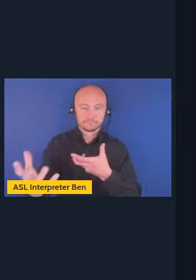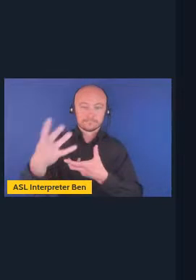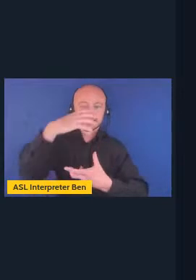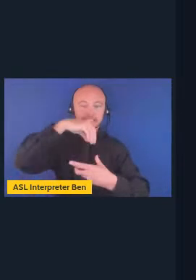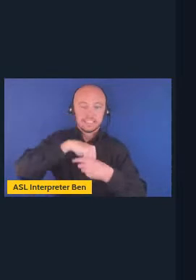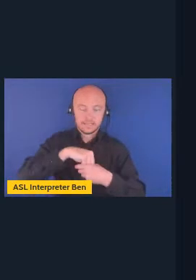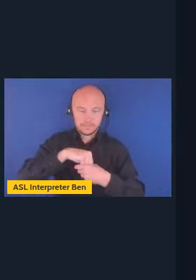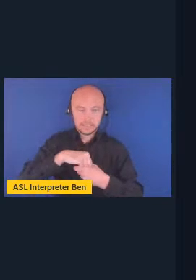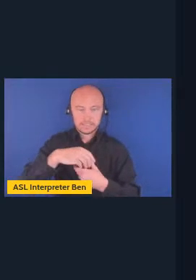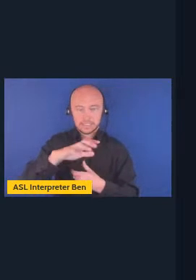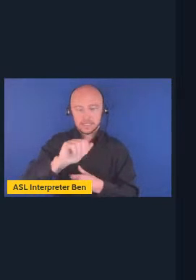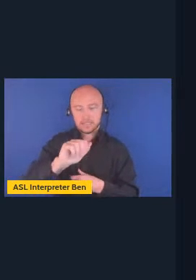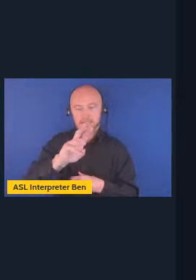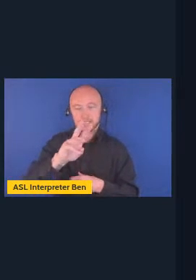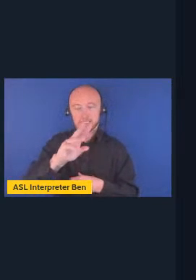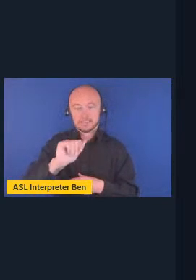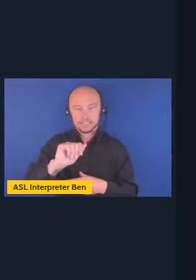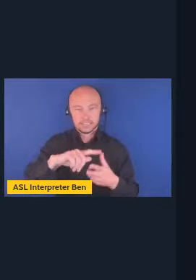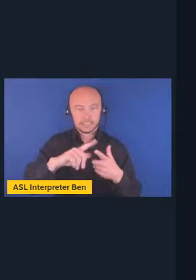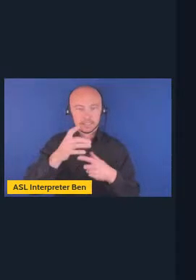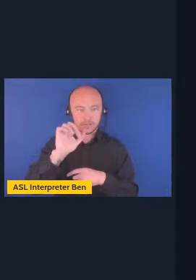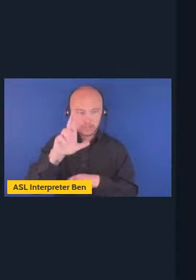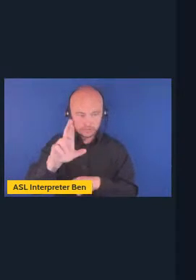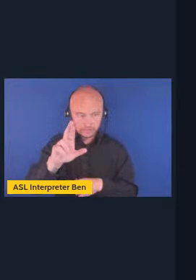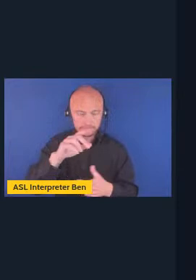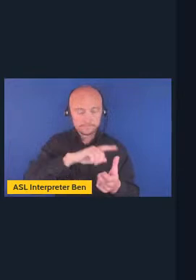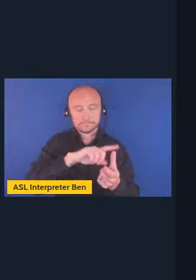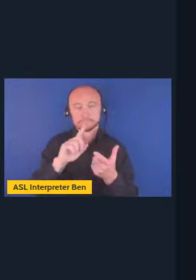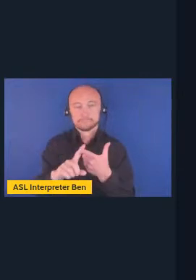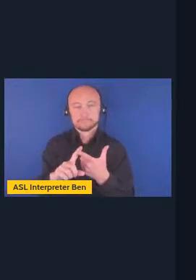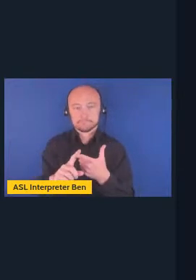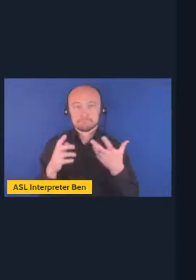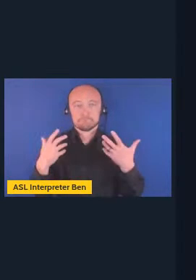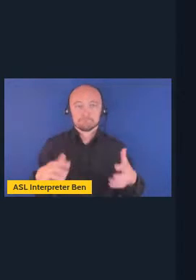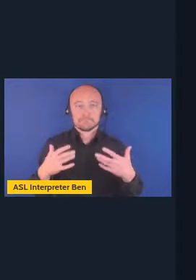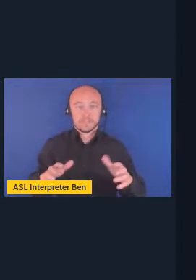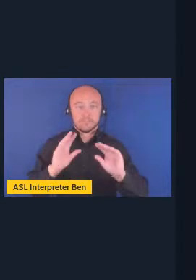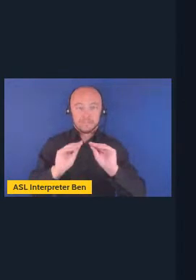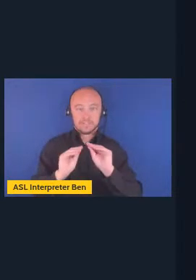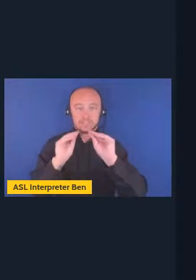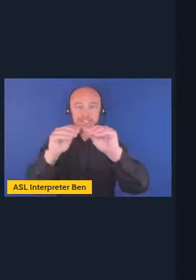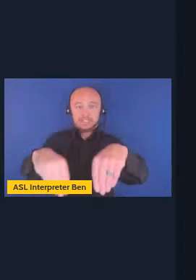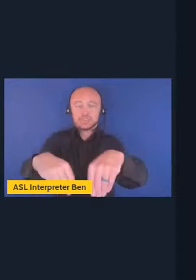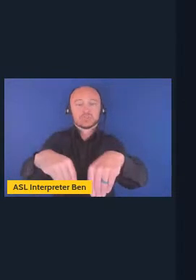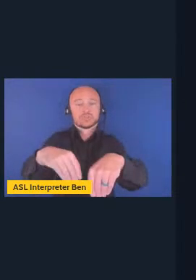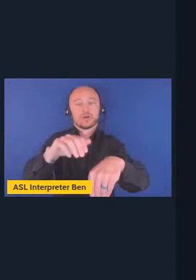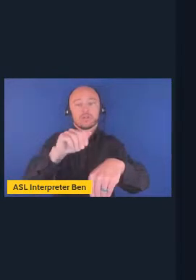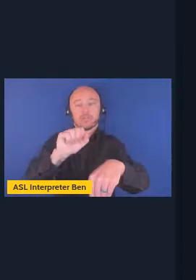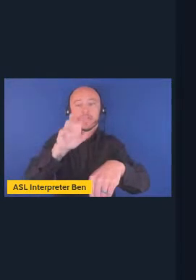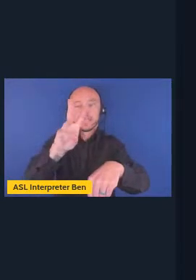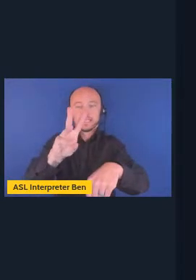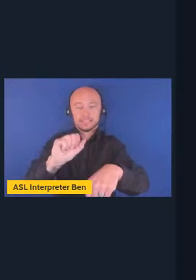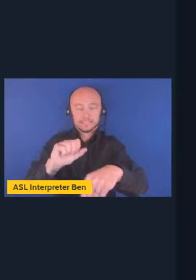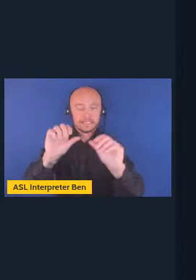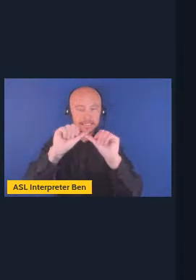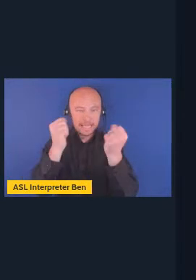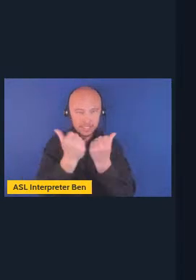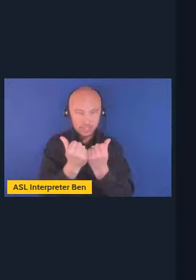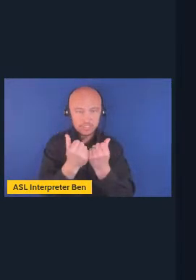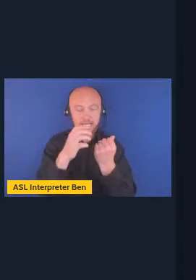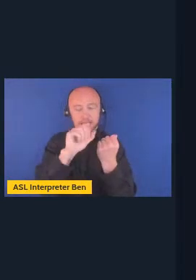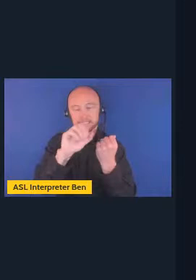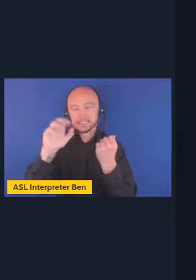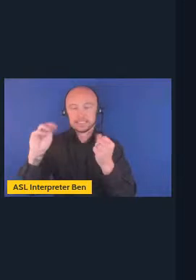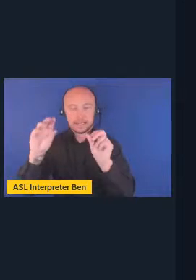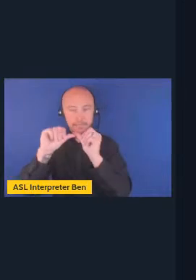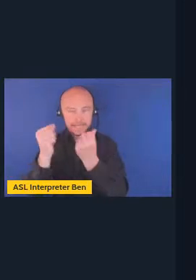the Amazon ECS cluster. Then, once you install the Amazon ECS agent and SSM agent